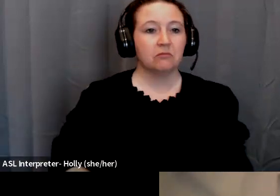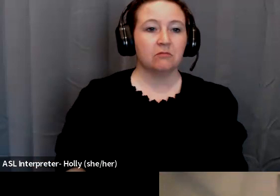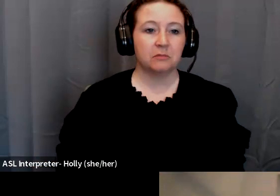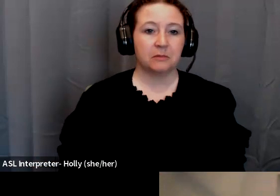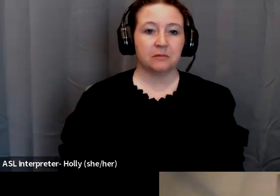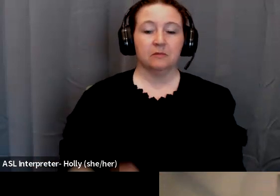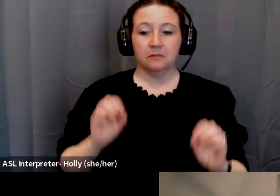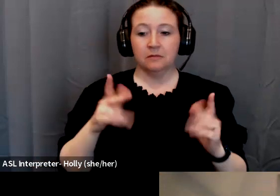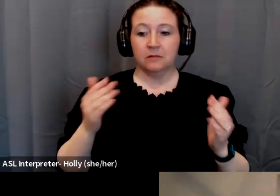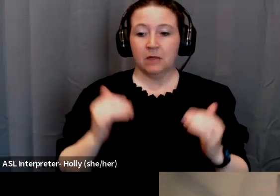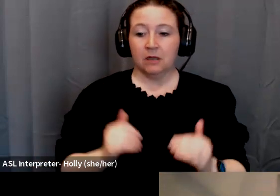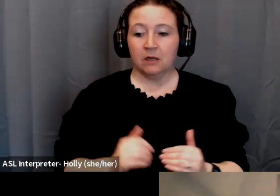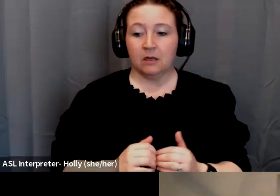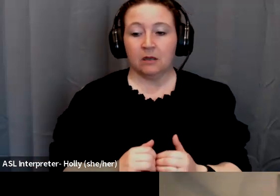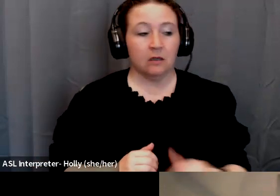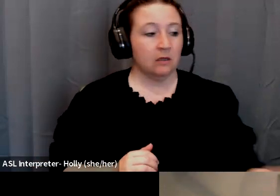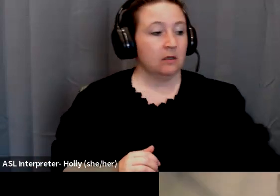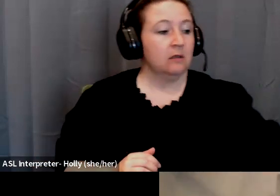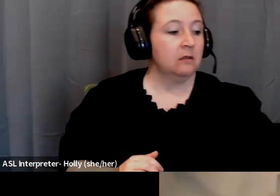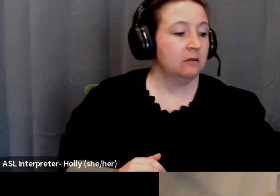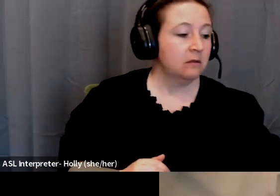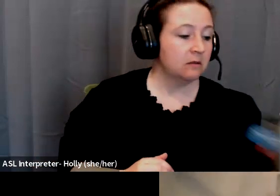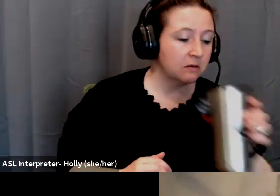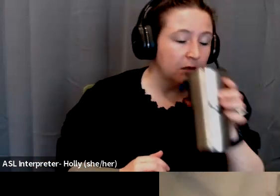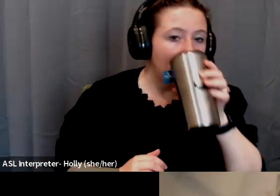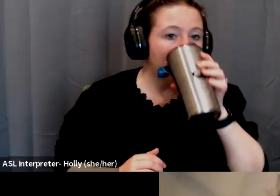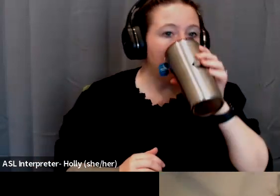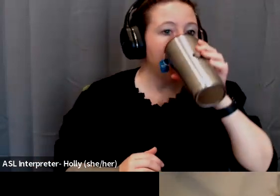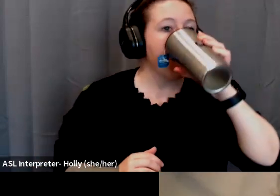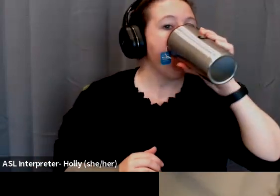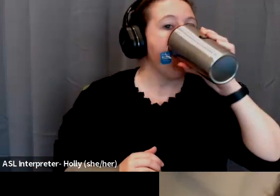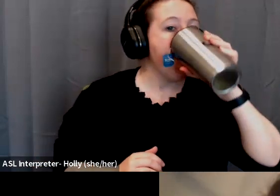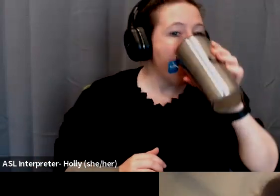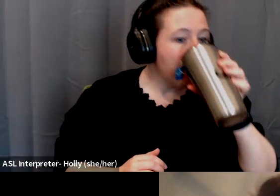all right, with that, there are materials. There's not a speaker